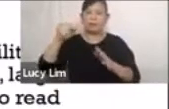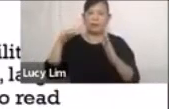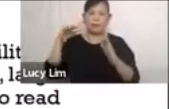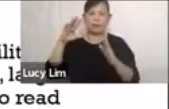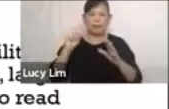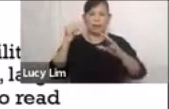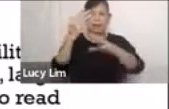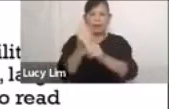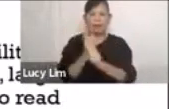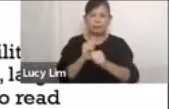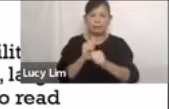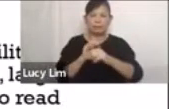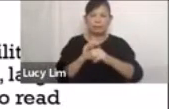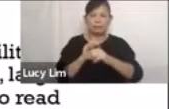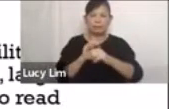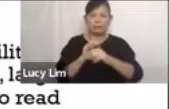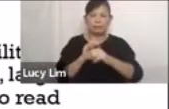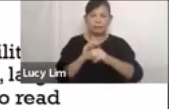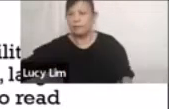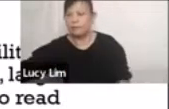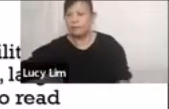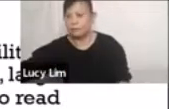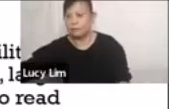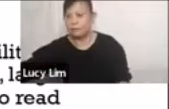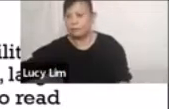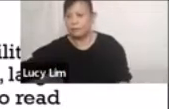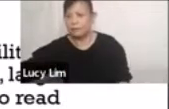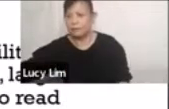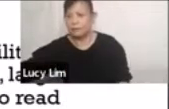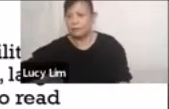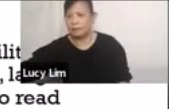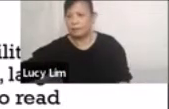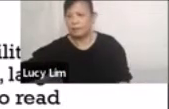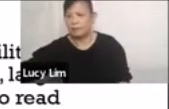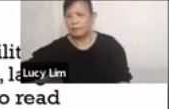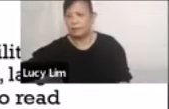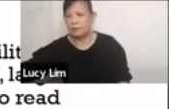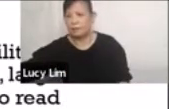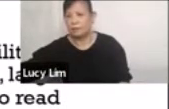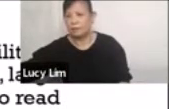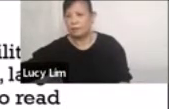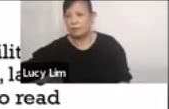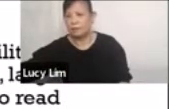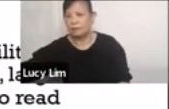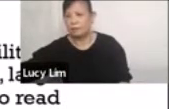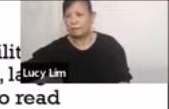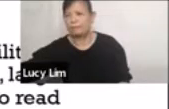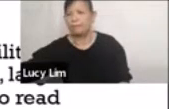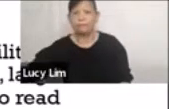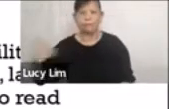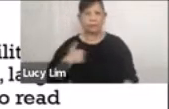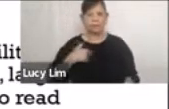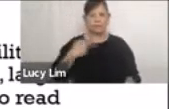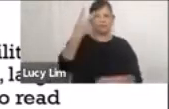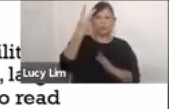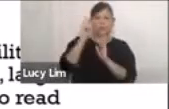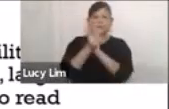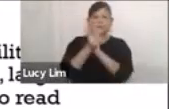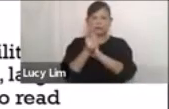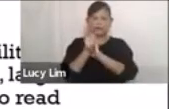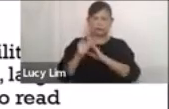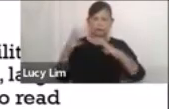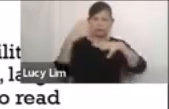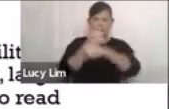Sibu, you have 2 minutes to complete. Yeah, sure. Thank you. So the, all the information services must be equipped